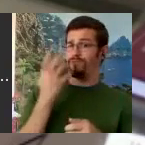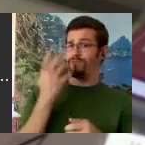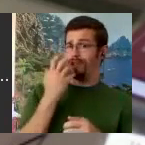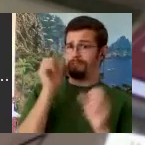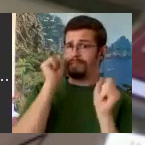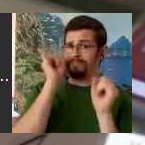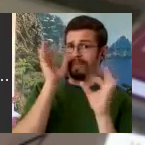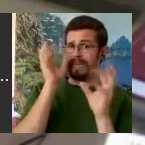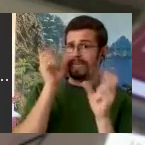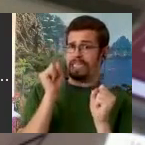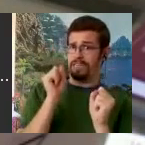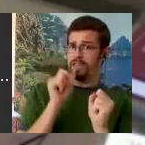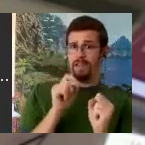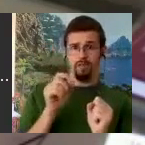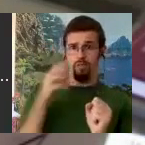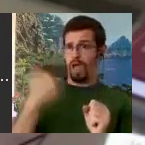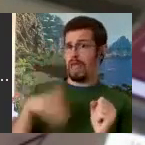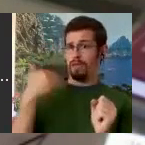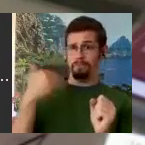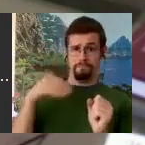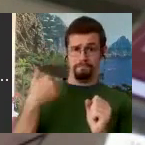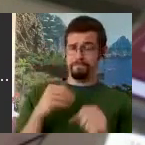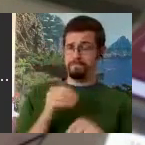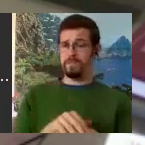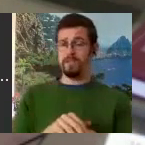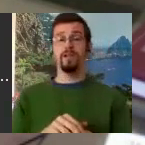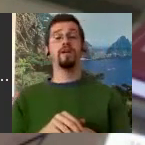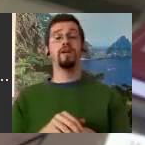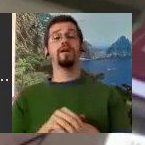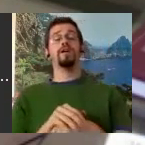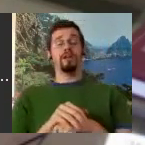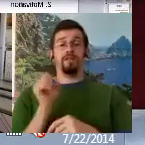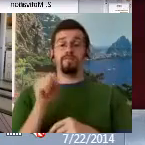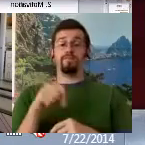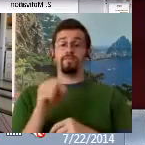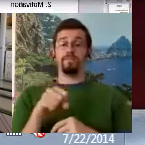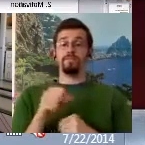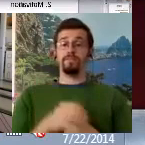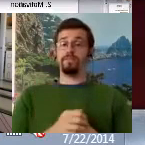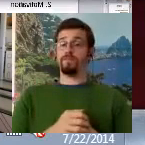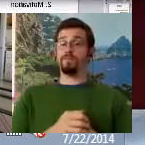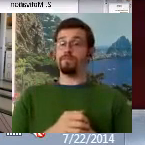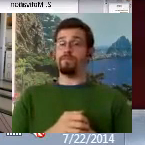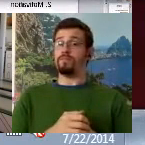it as well. Mm-hmm. Now, the motivation is, why do we want to have it?